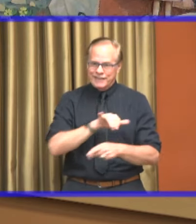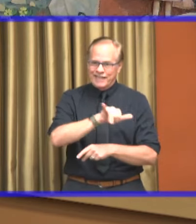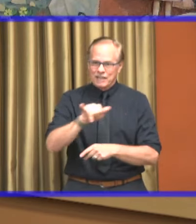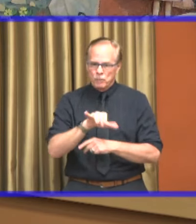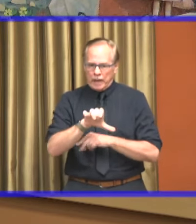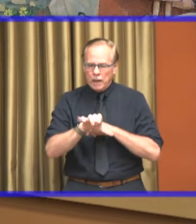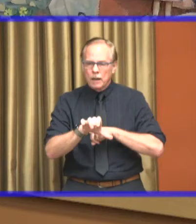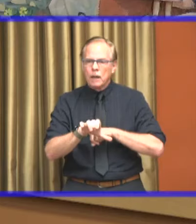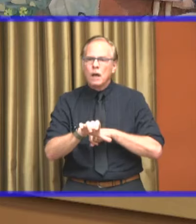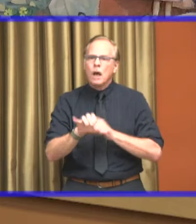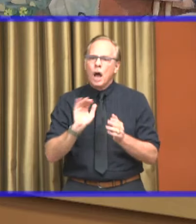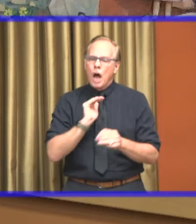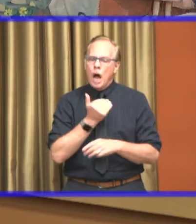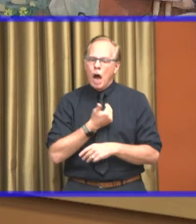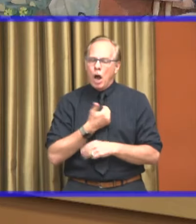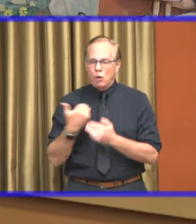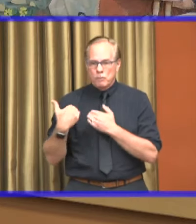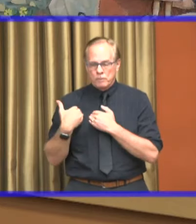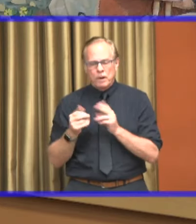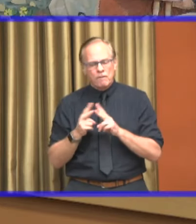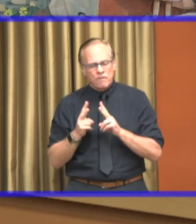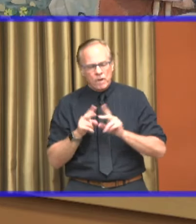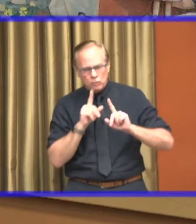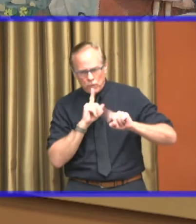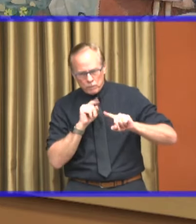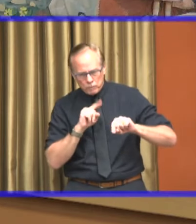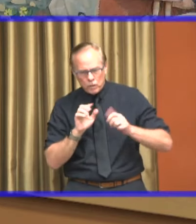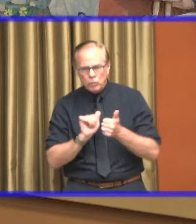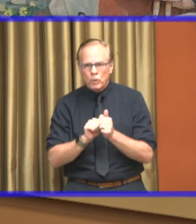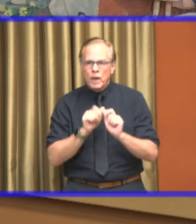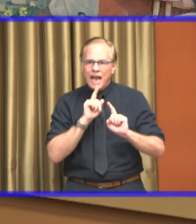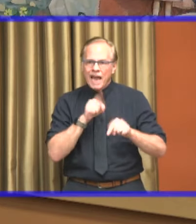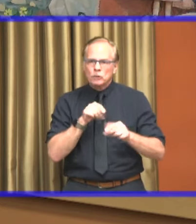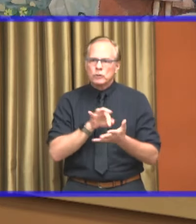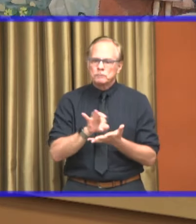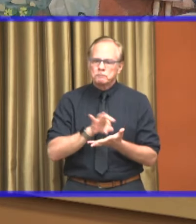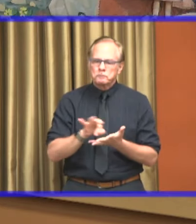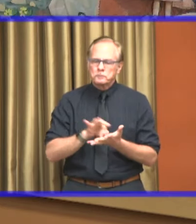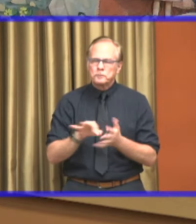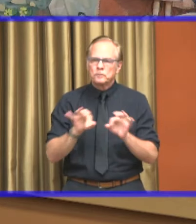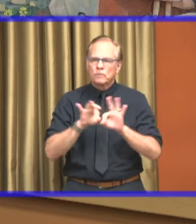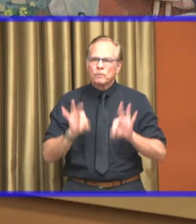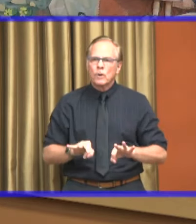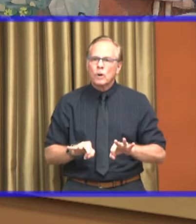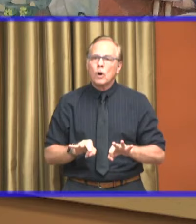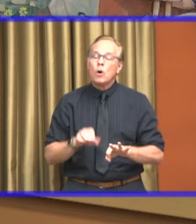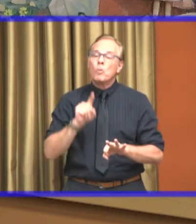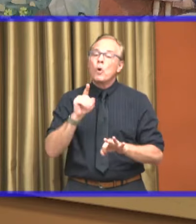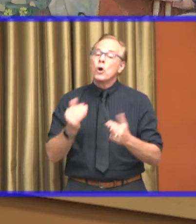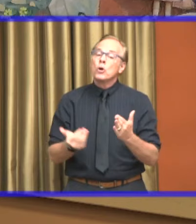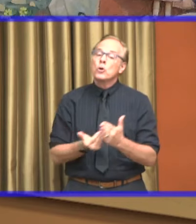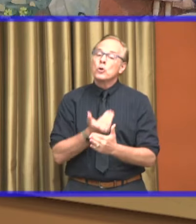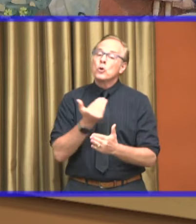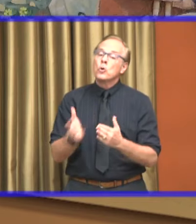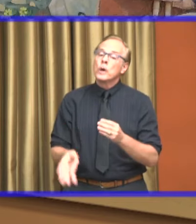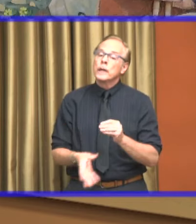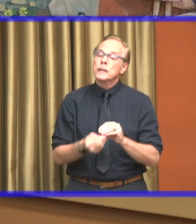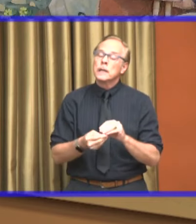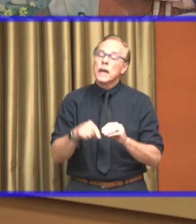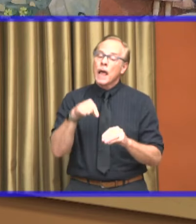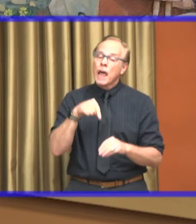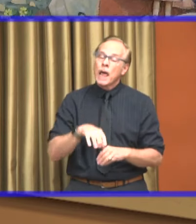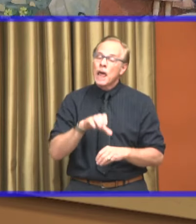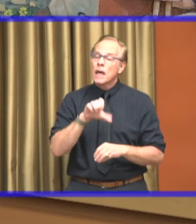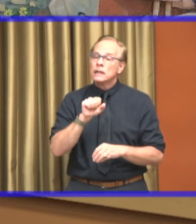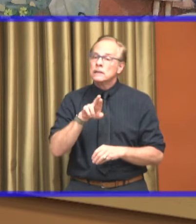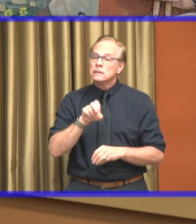civic responsibility. They've been very responsive. One of the newest additions to this census that was different about this census than any